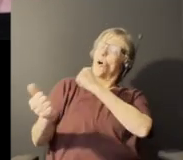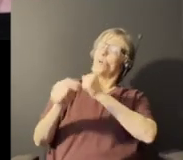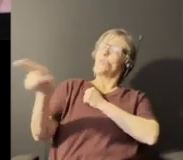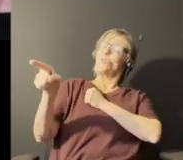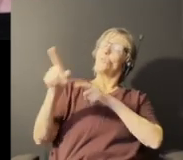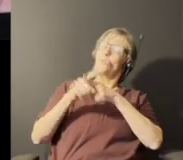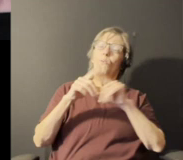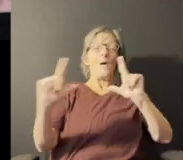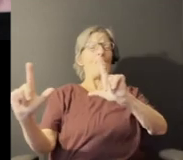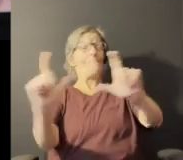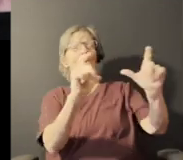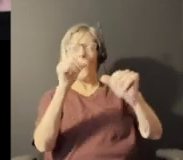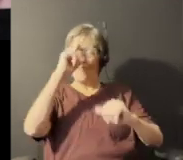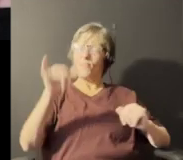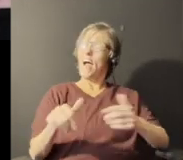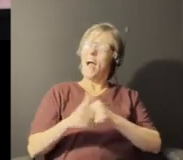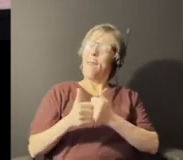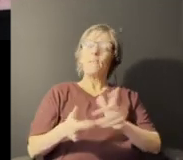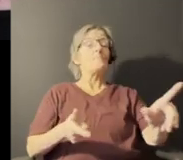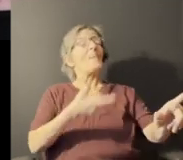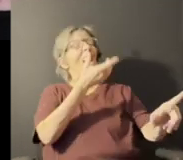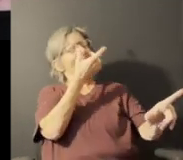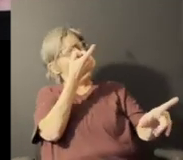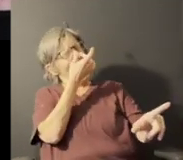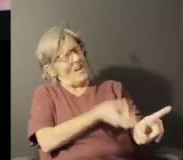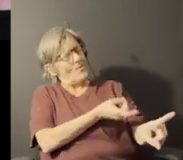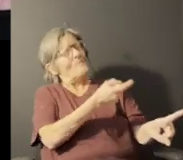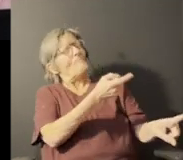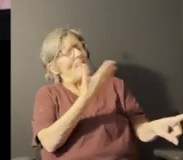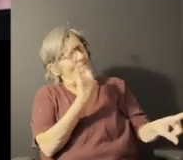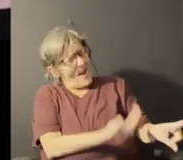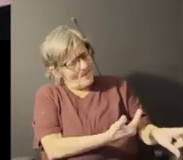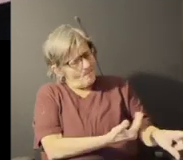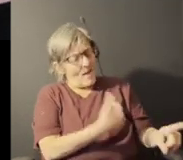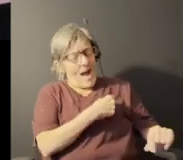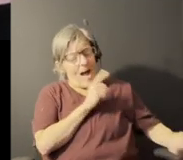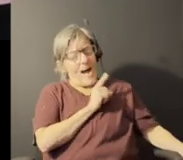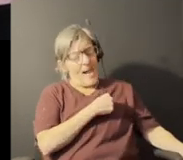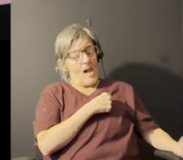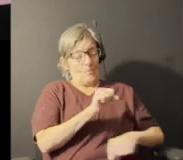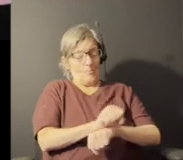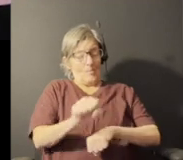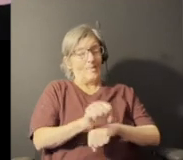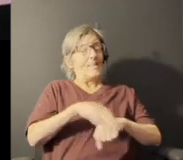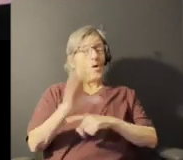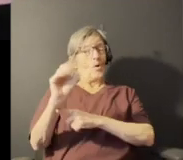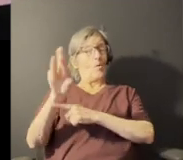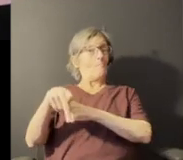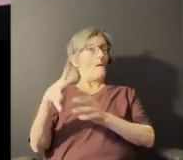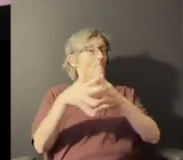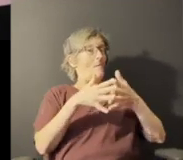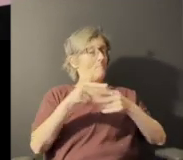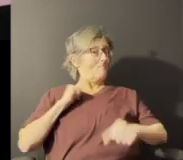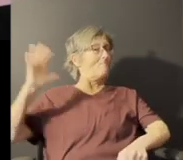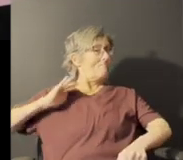photography particularly? Yeah, so that's interesting. So I actually worked in corporate